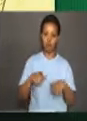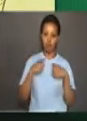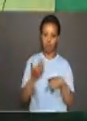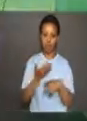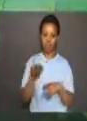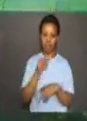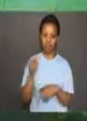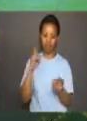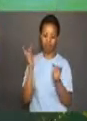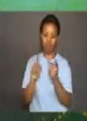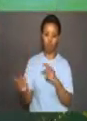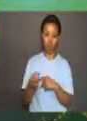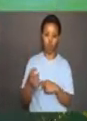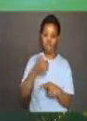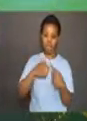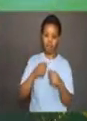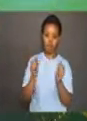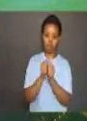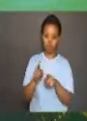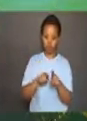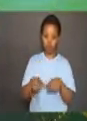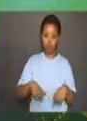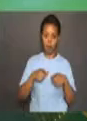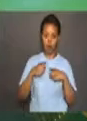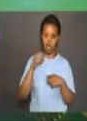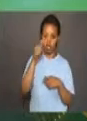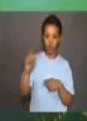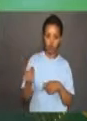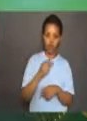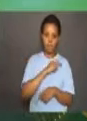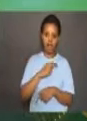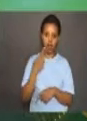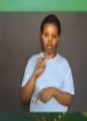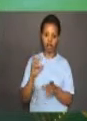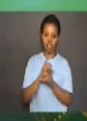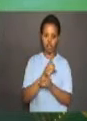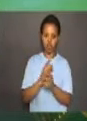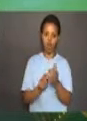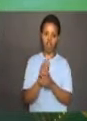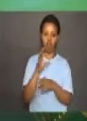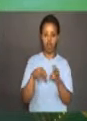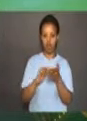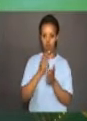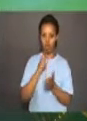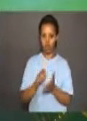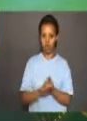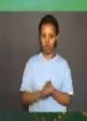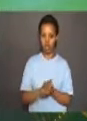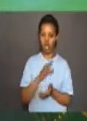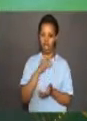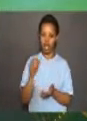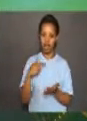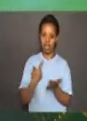perfection. Another example that Lamarck often used was the feet